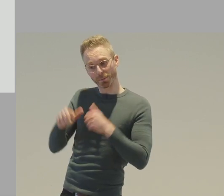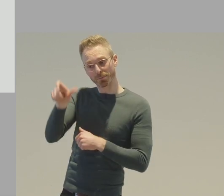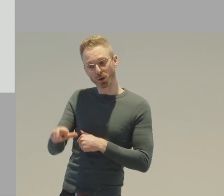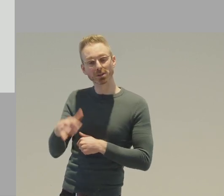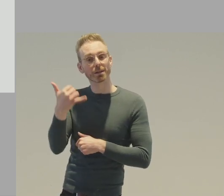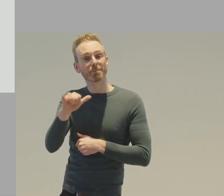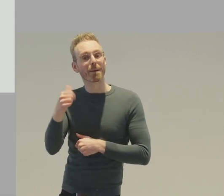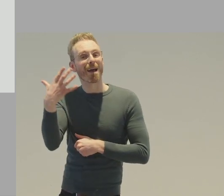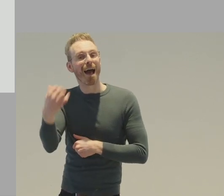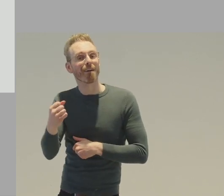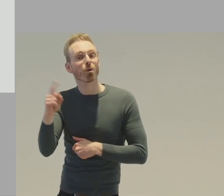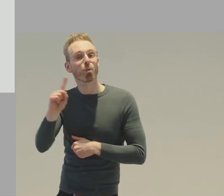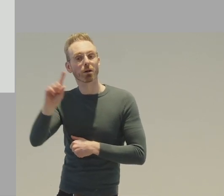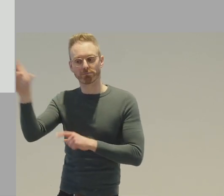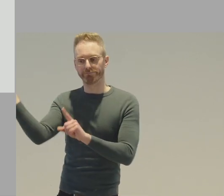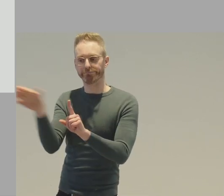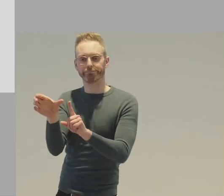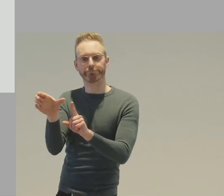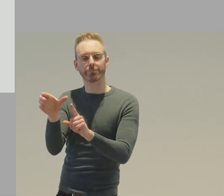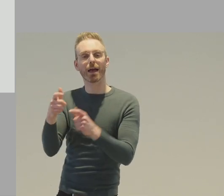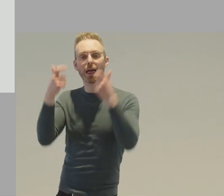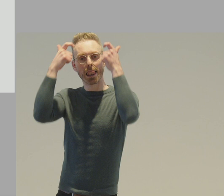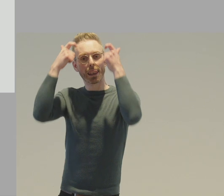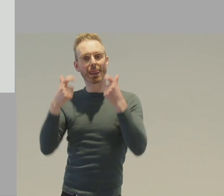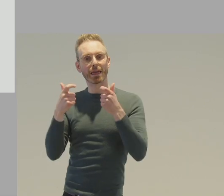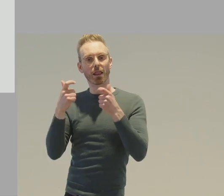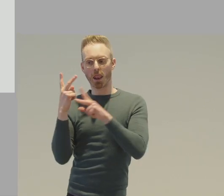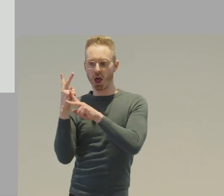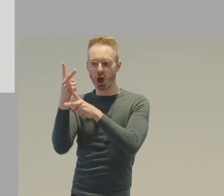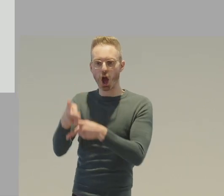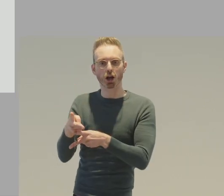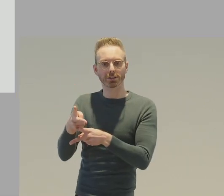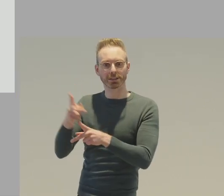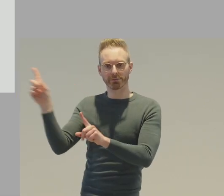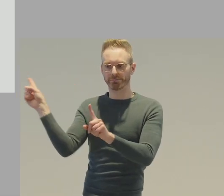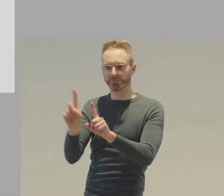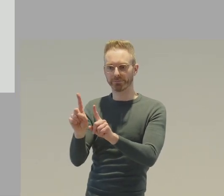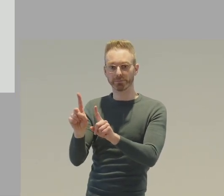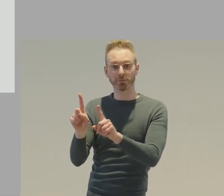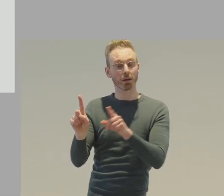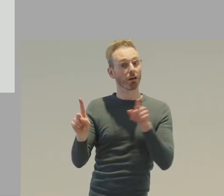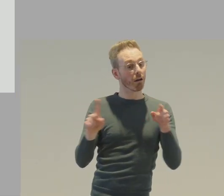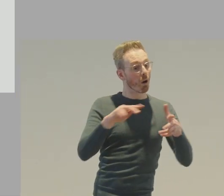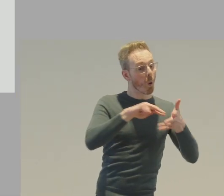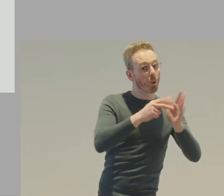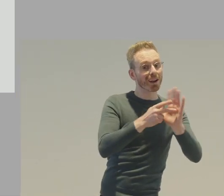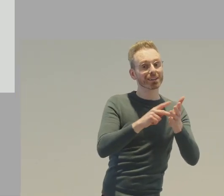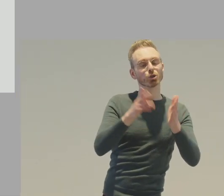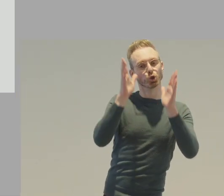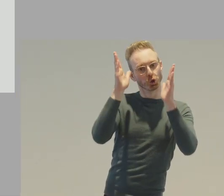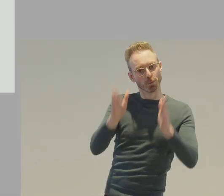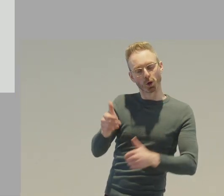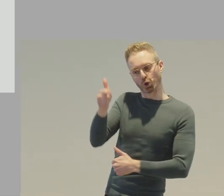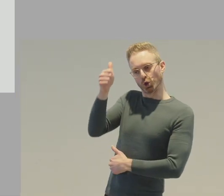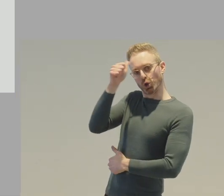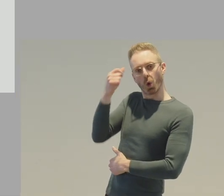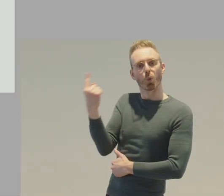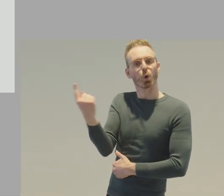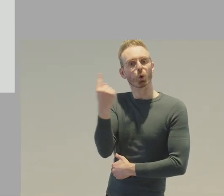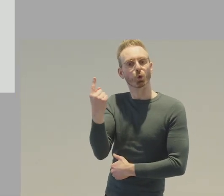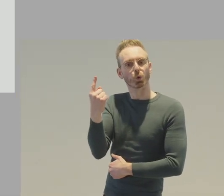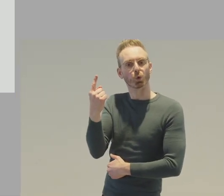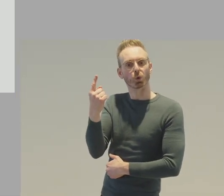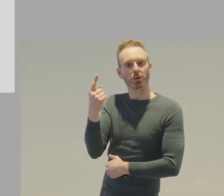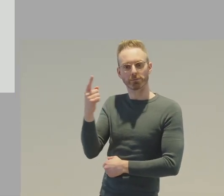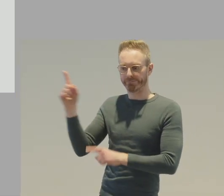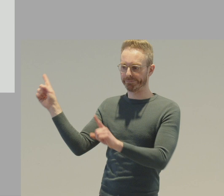else. If you're supporting a person, know who that person's legal guardian is. Make sure you involve them in the conversation. They might